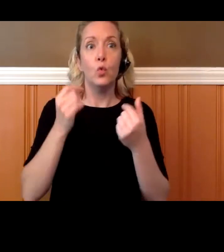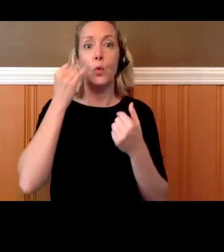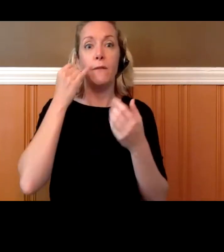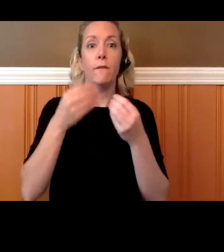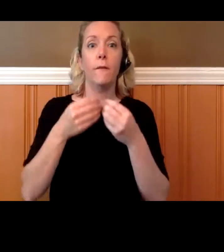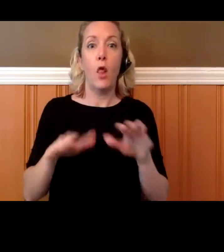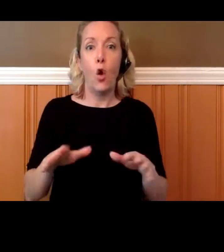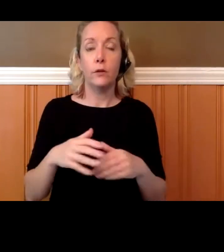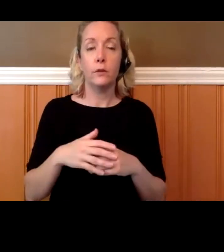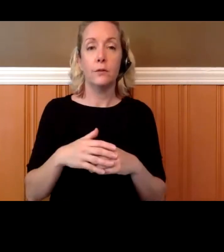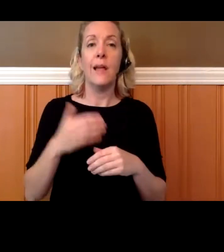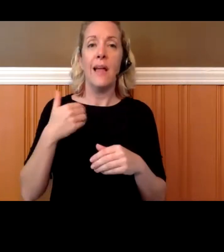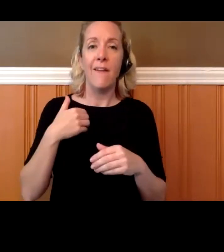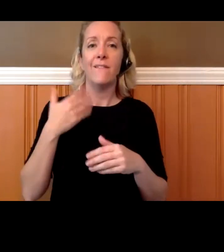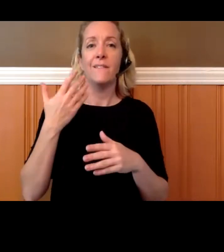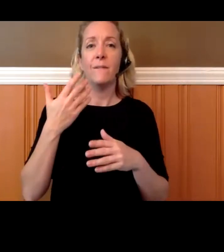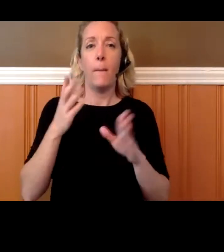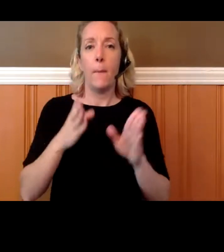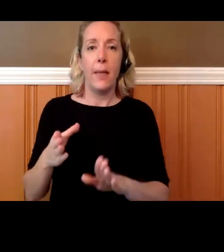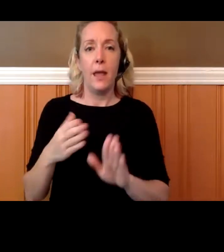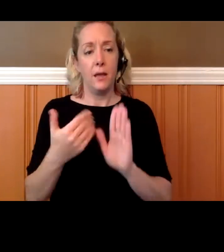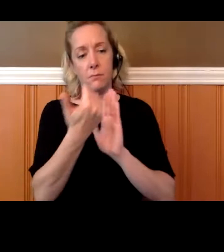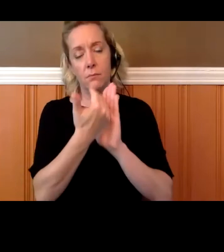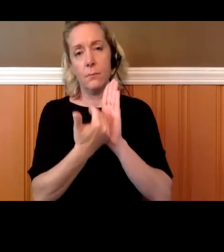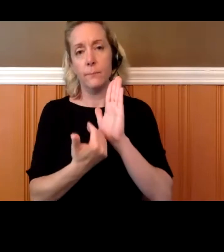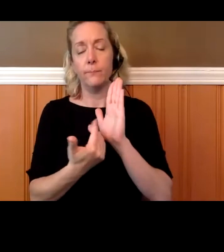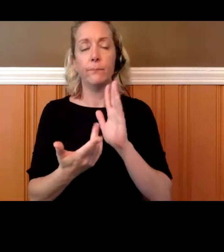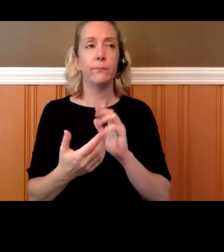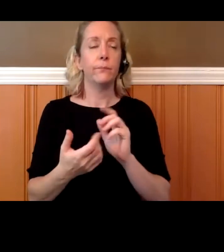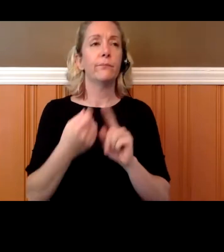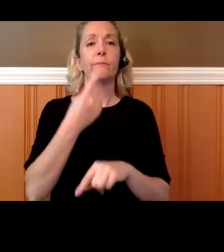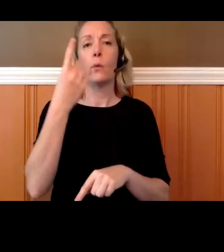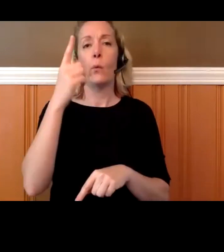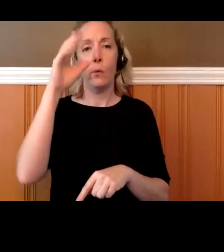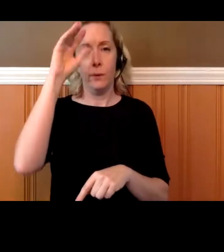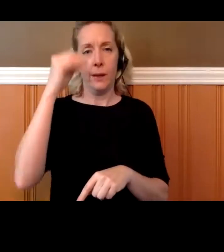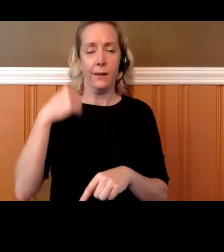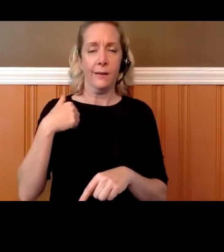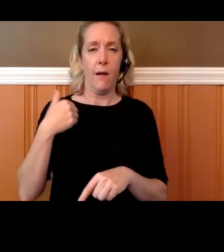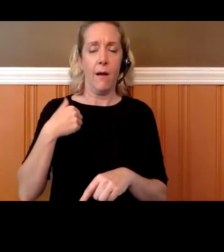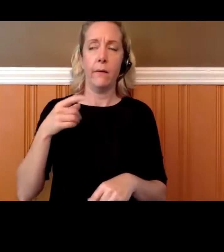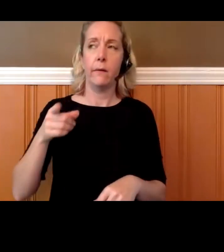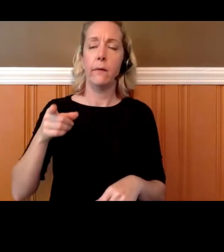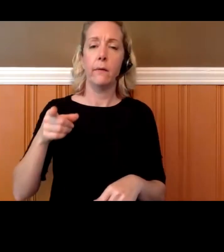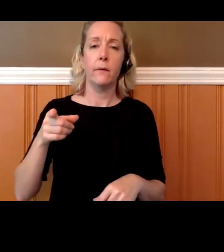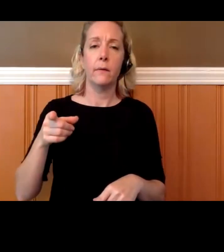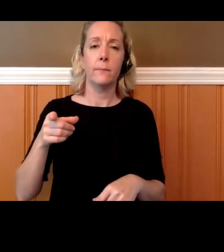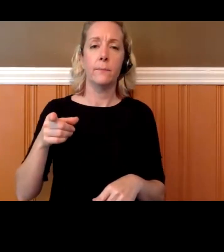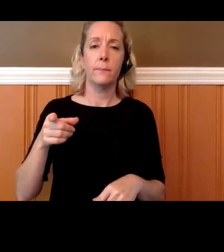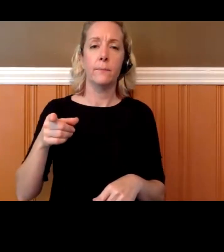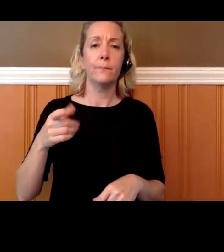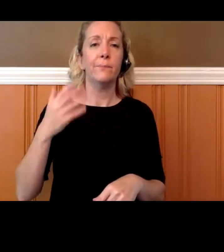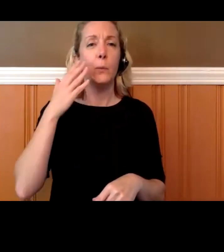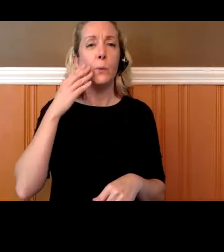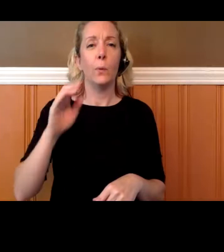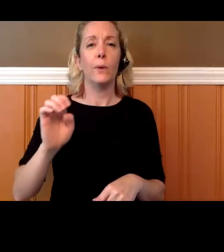have some kind of procedure. We had this one young man who we had, you know, the emergency